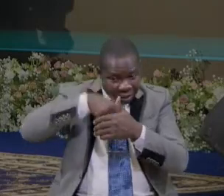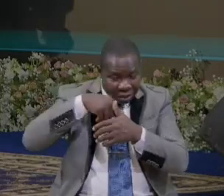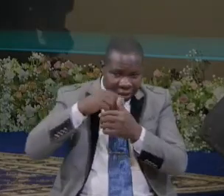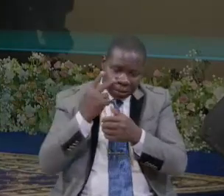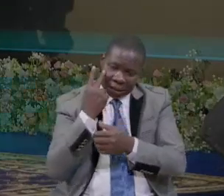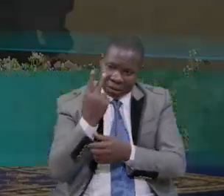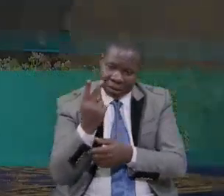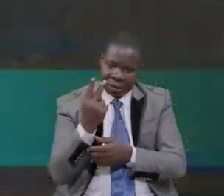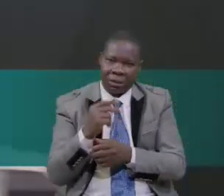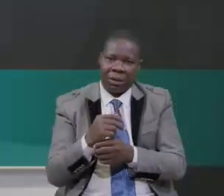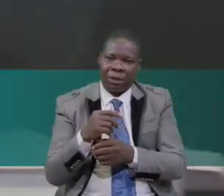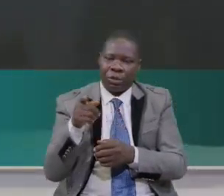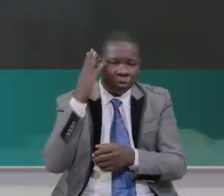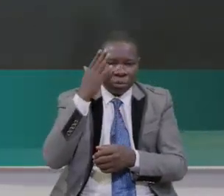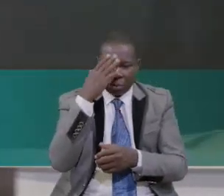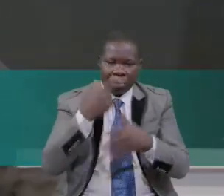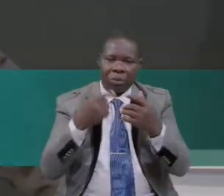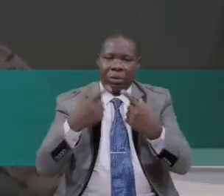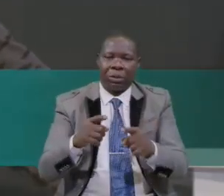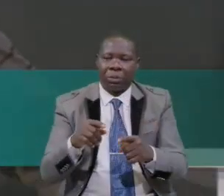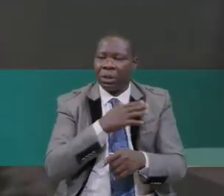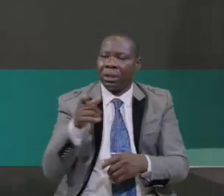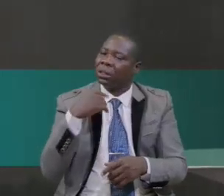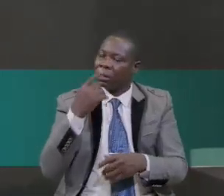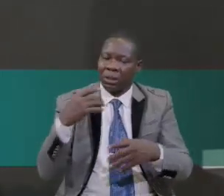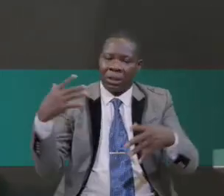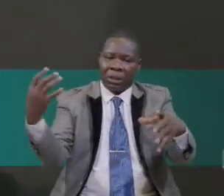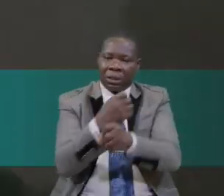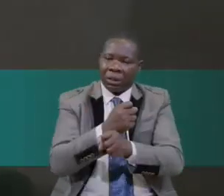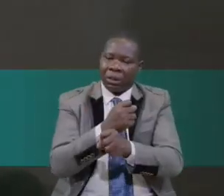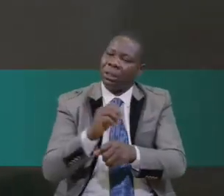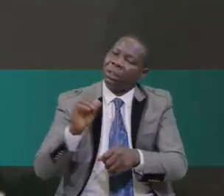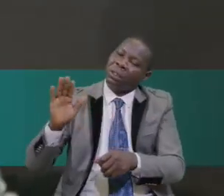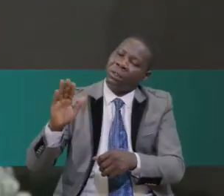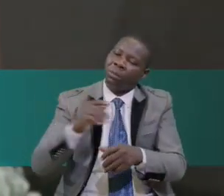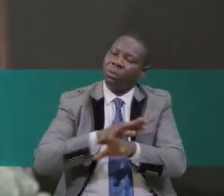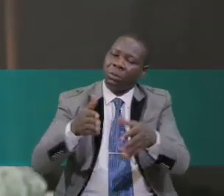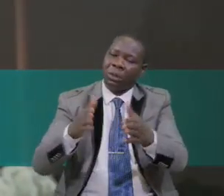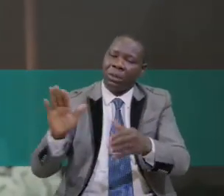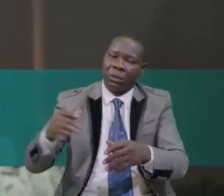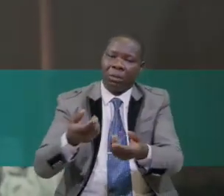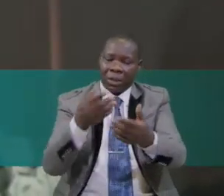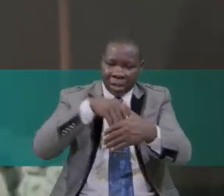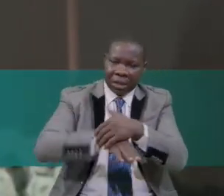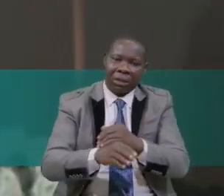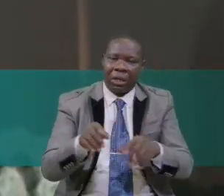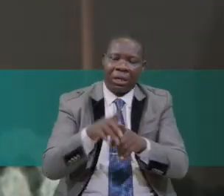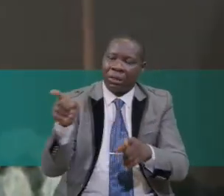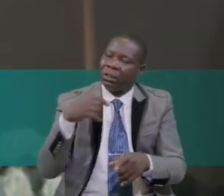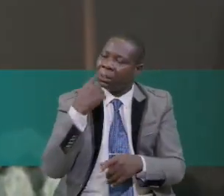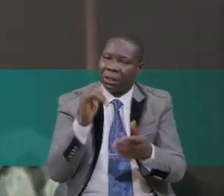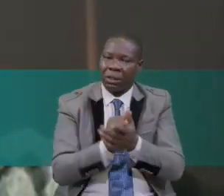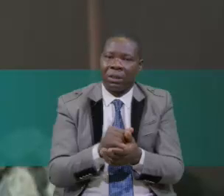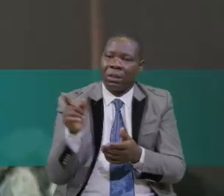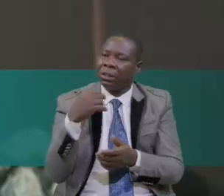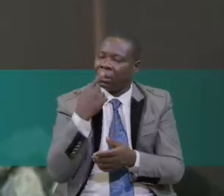place. And so he said, grab him. Don't let him come in, the servant is saying. And then as he spoke that, he said, now,